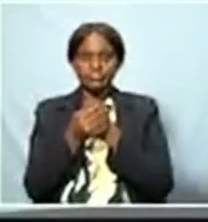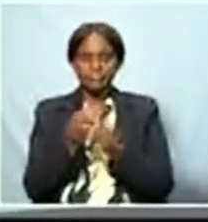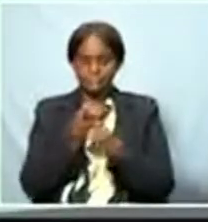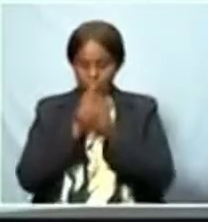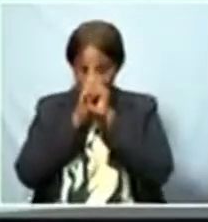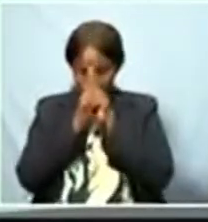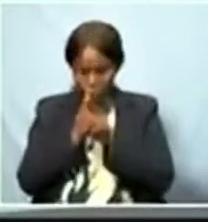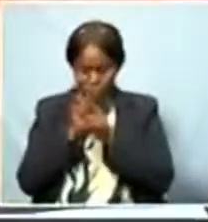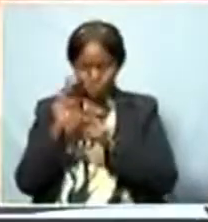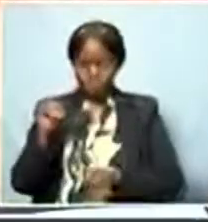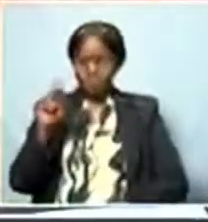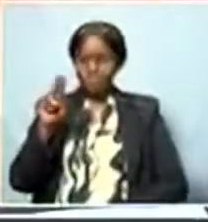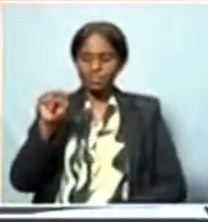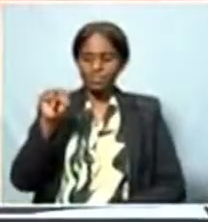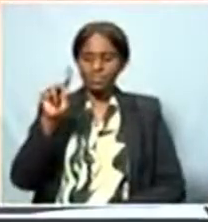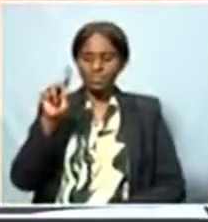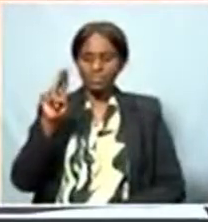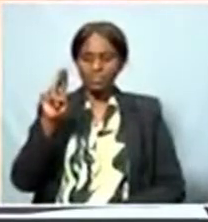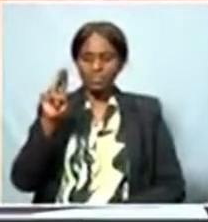Honorable Hundubile.